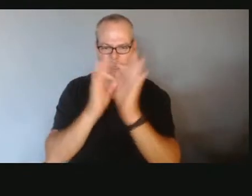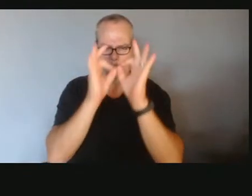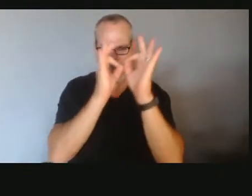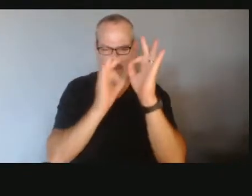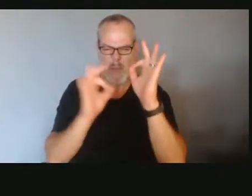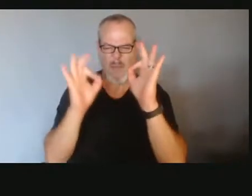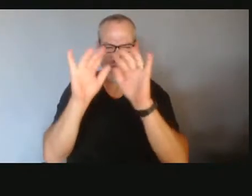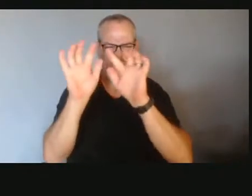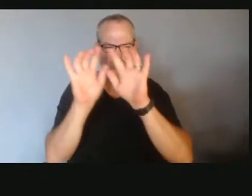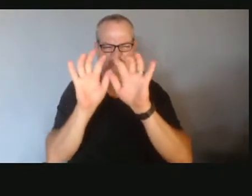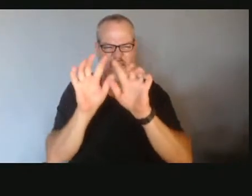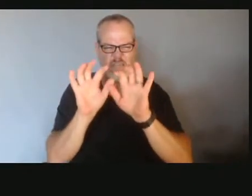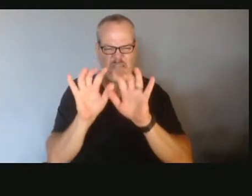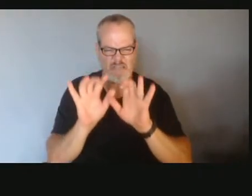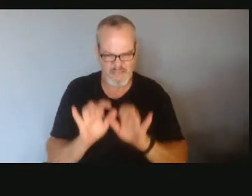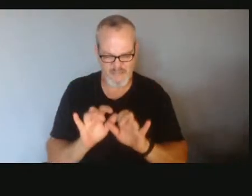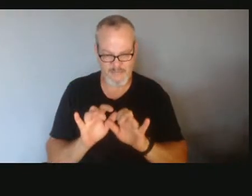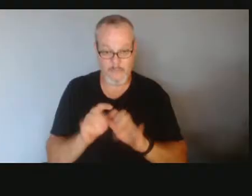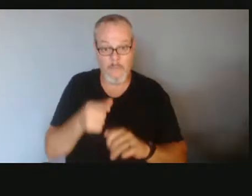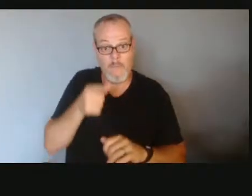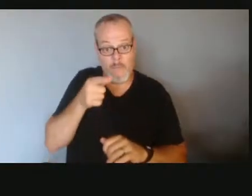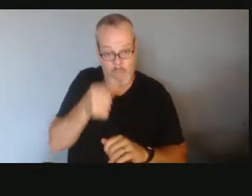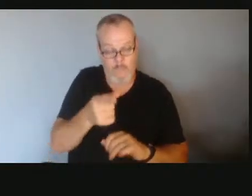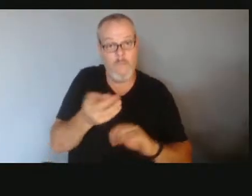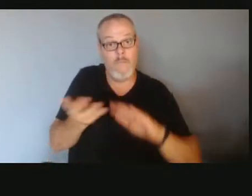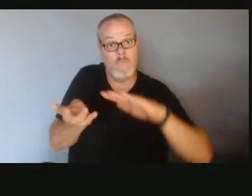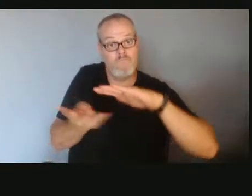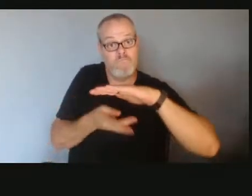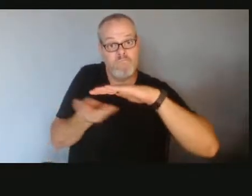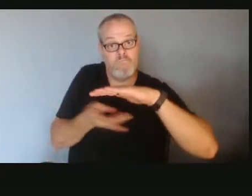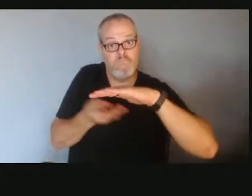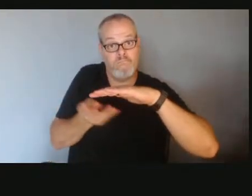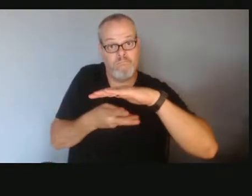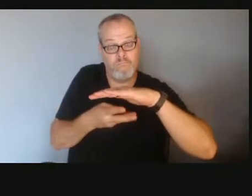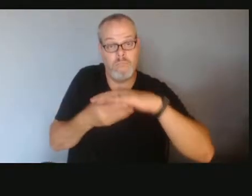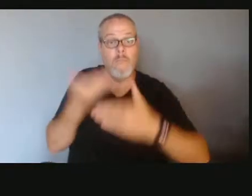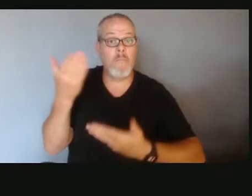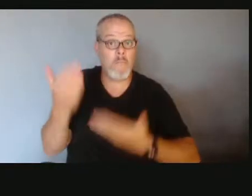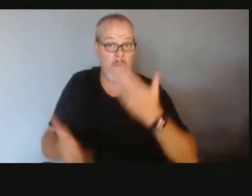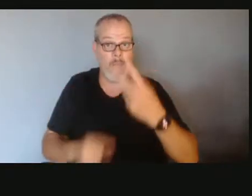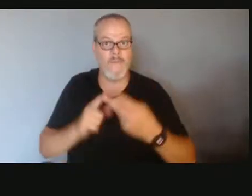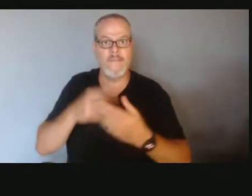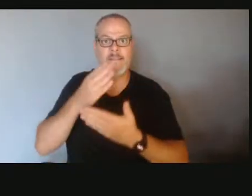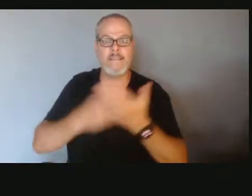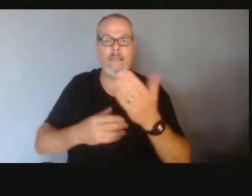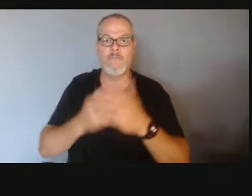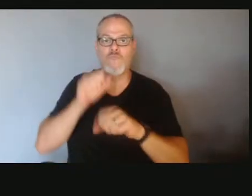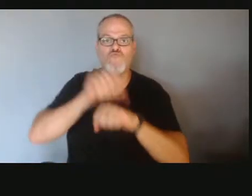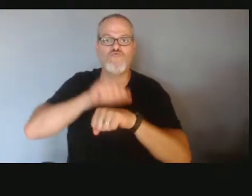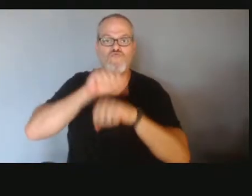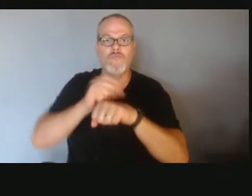So that can be lava flows themselves on the crater floor, or it can be some of the tephra